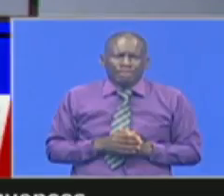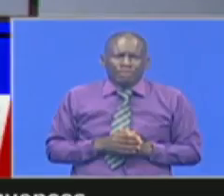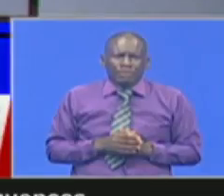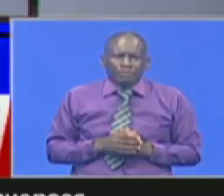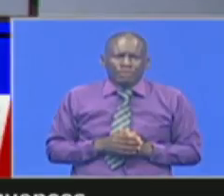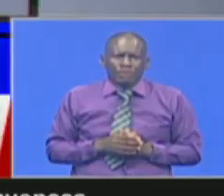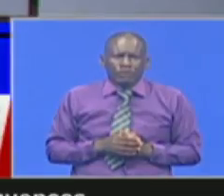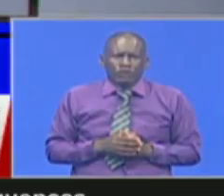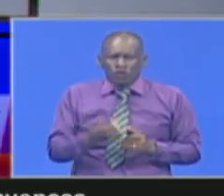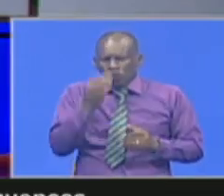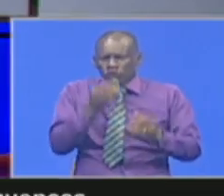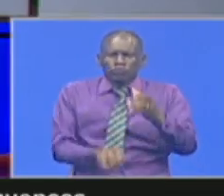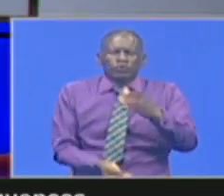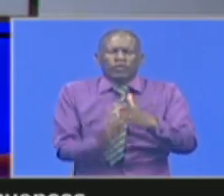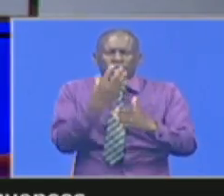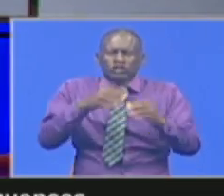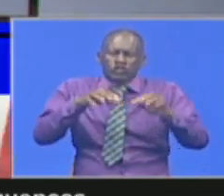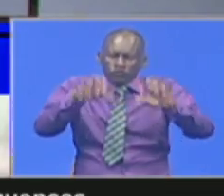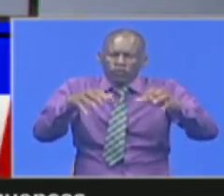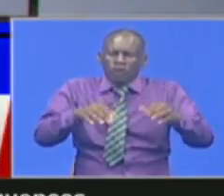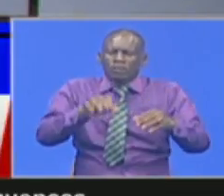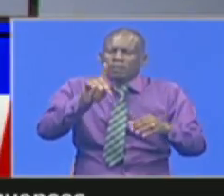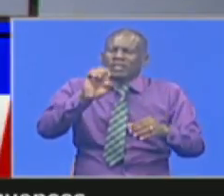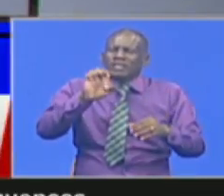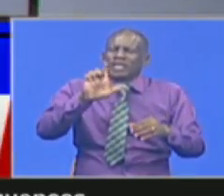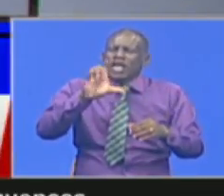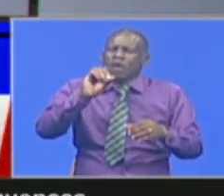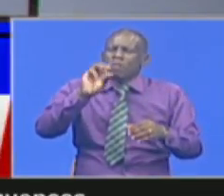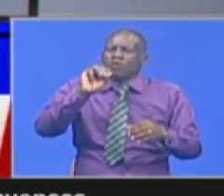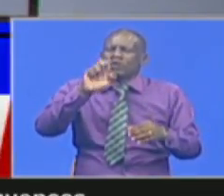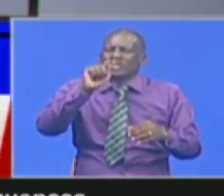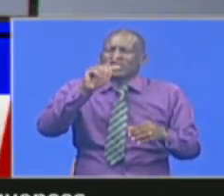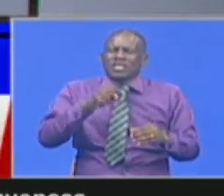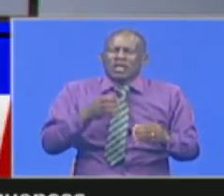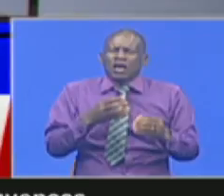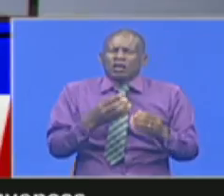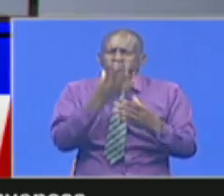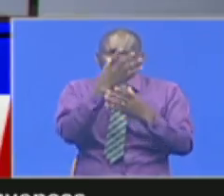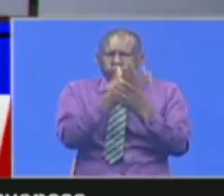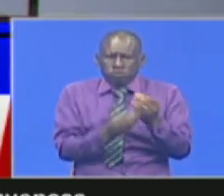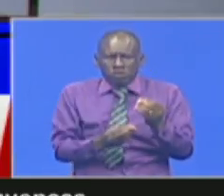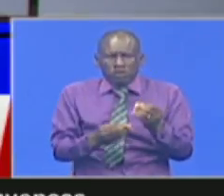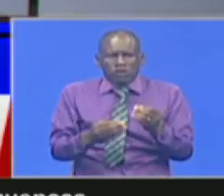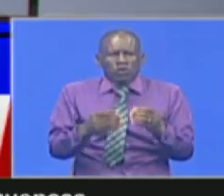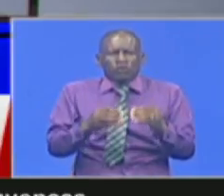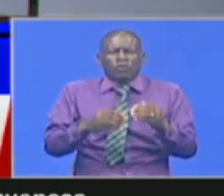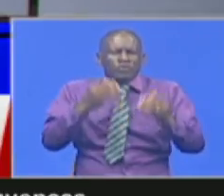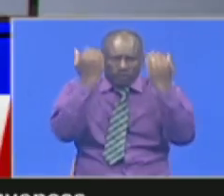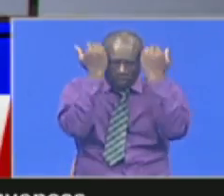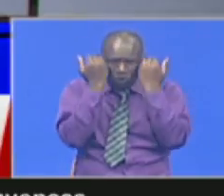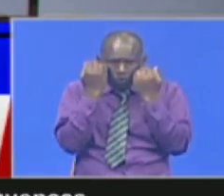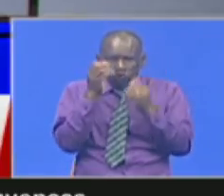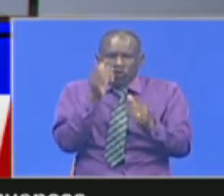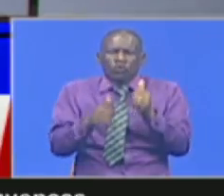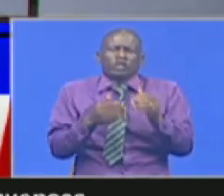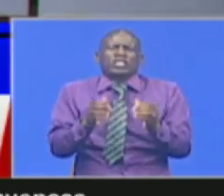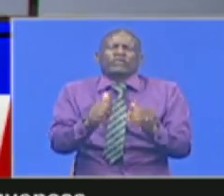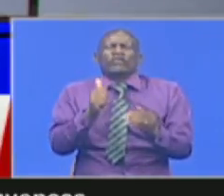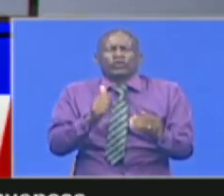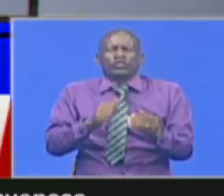Food production firm Del Monte has expressed disappointment in the High Court's decision not to rule in a suit in which it had sued Murang'a County